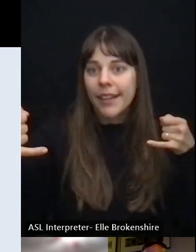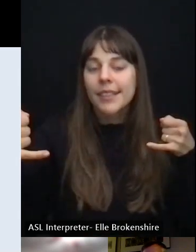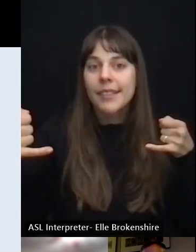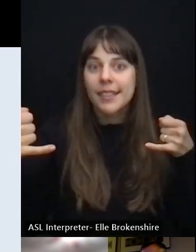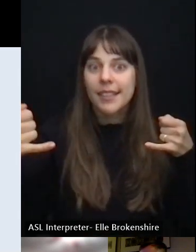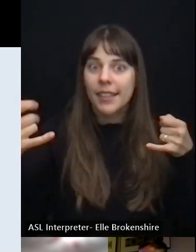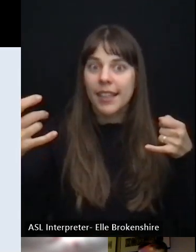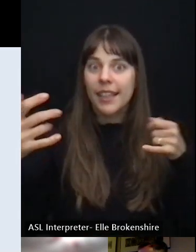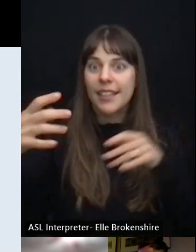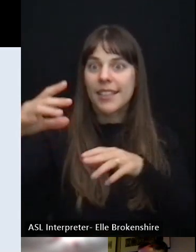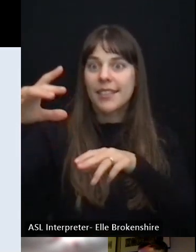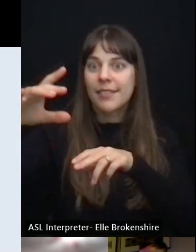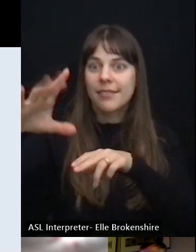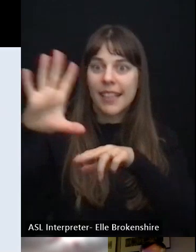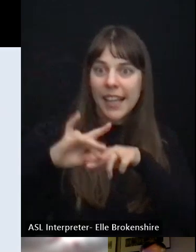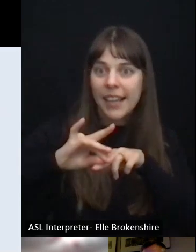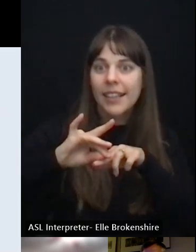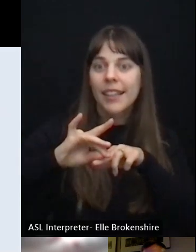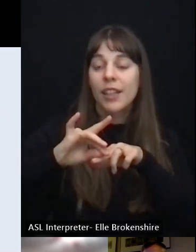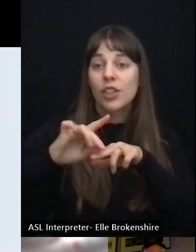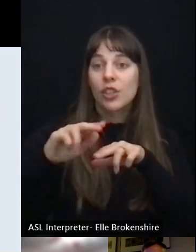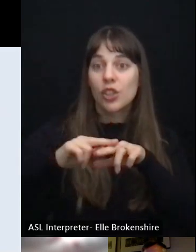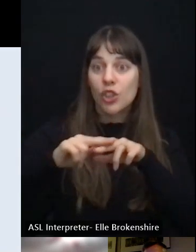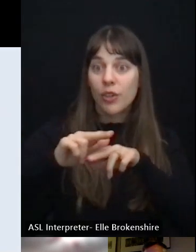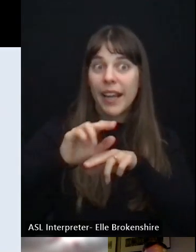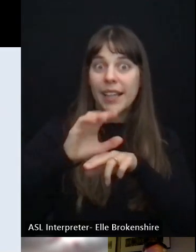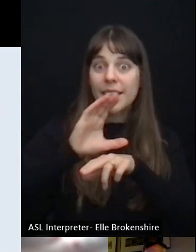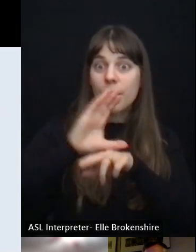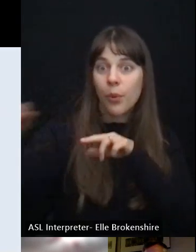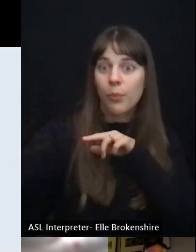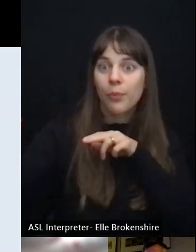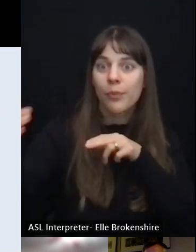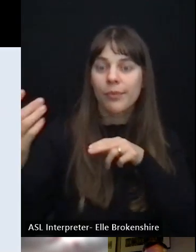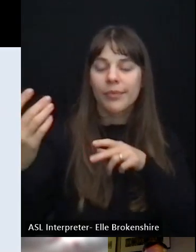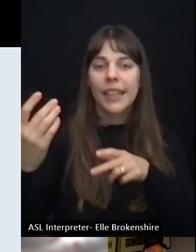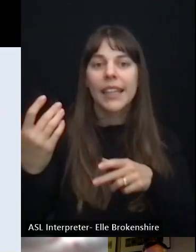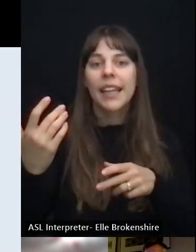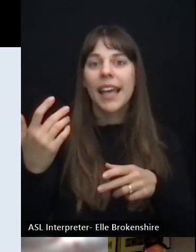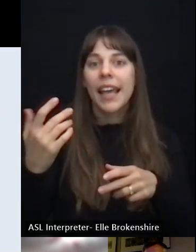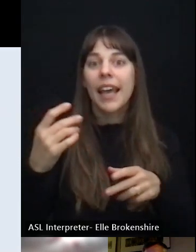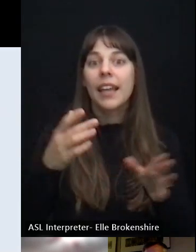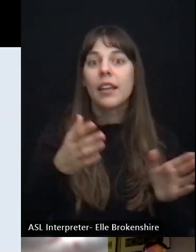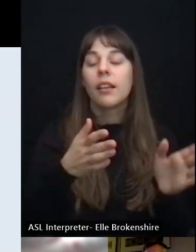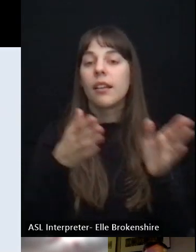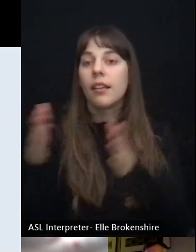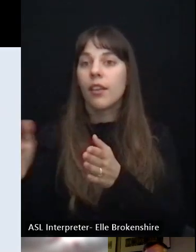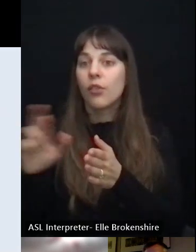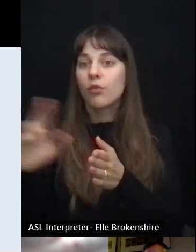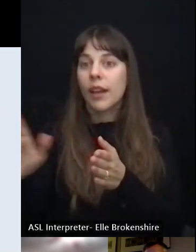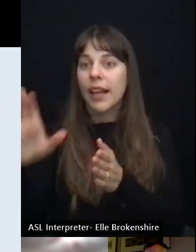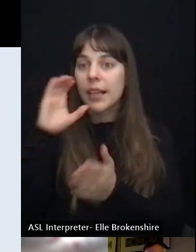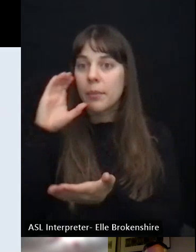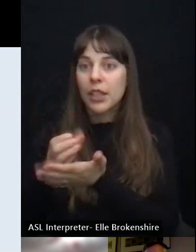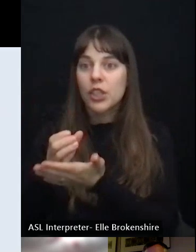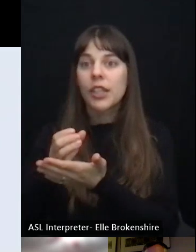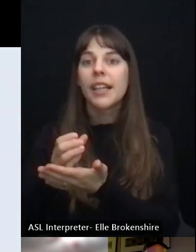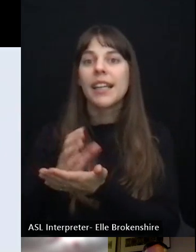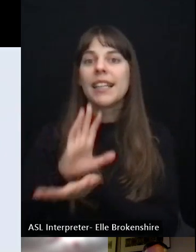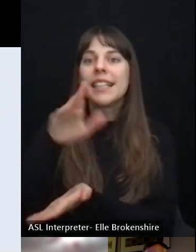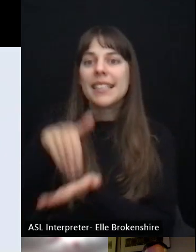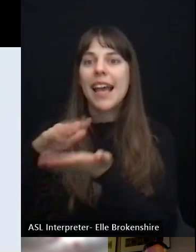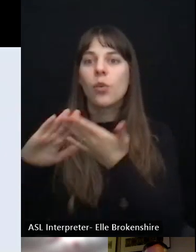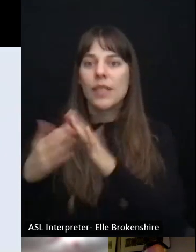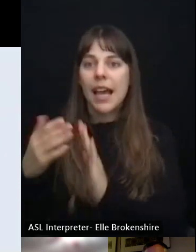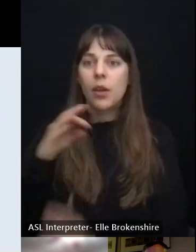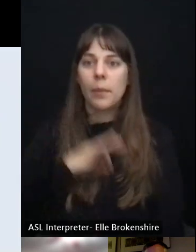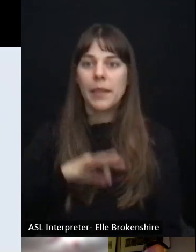the trains run on. And on the right-hand side is an aerial view of the downtown Pittsburgh. And highlighted is